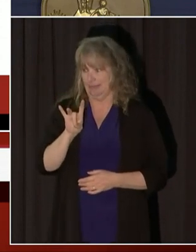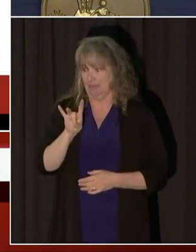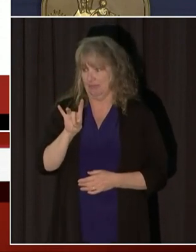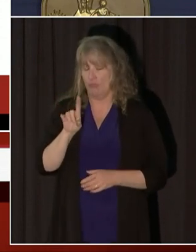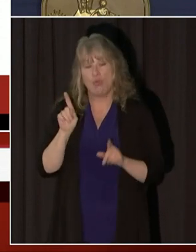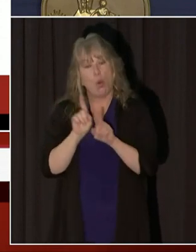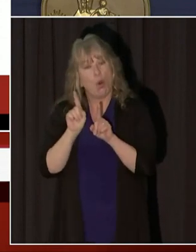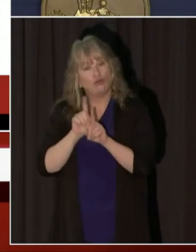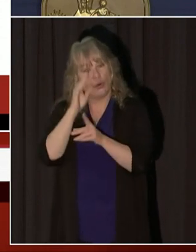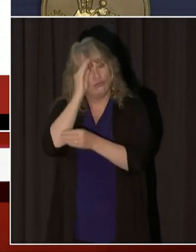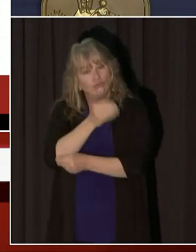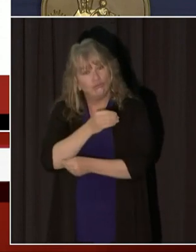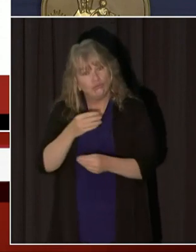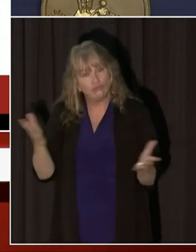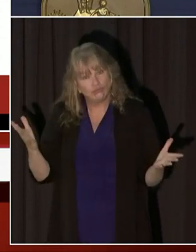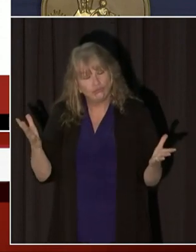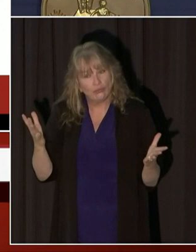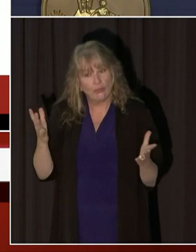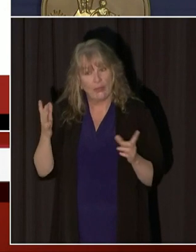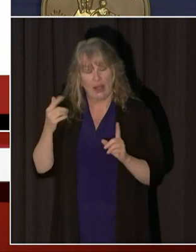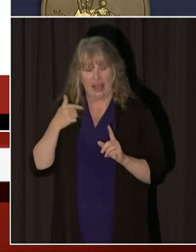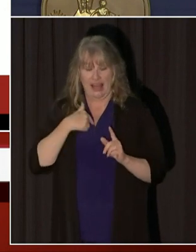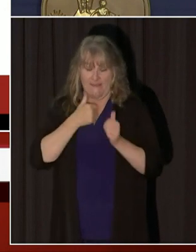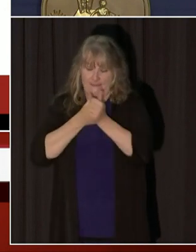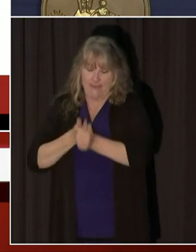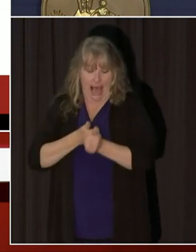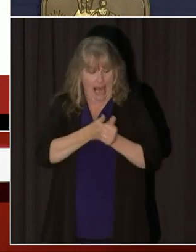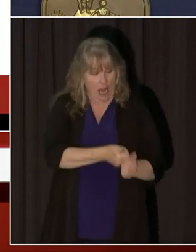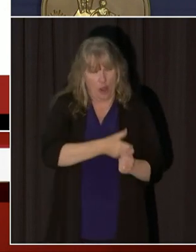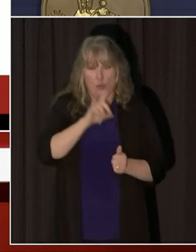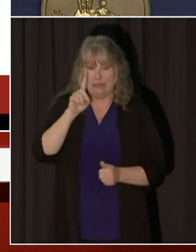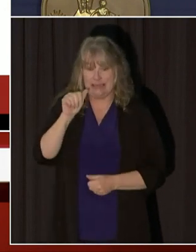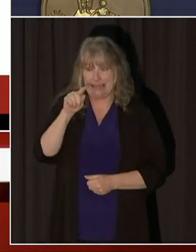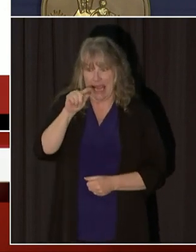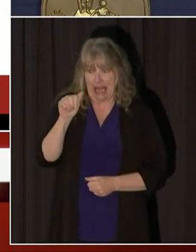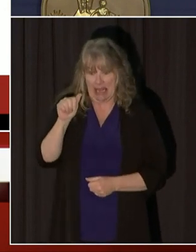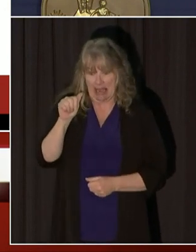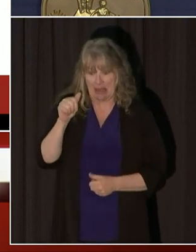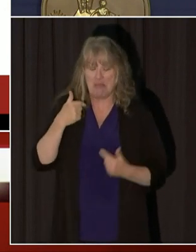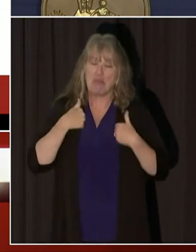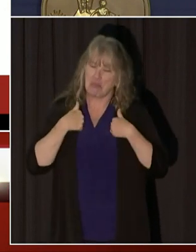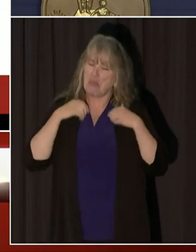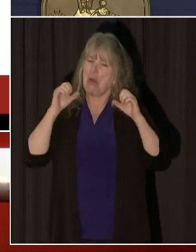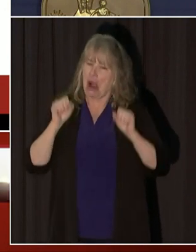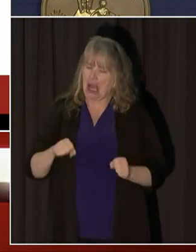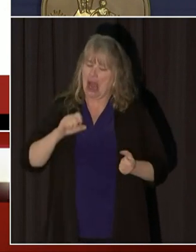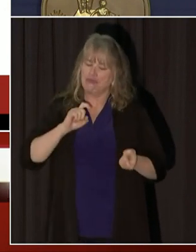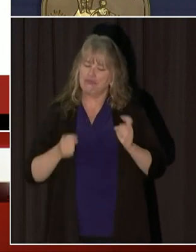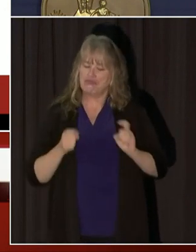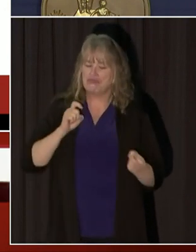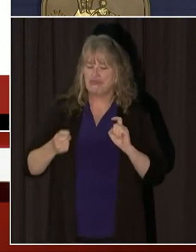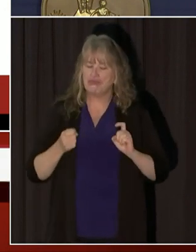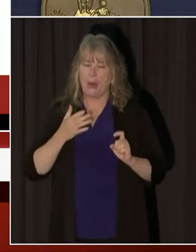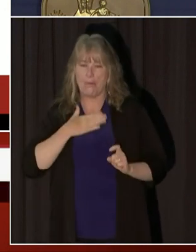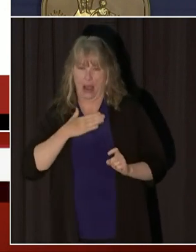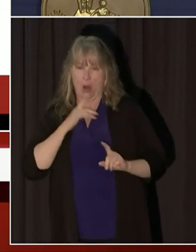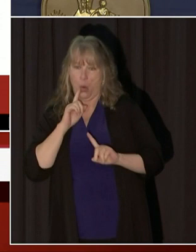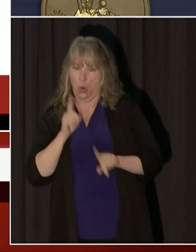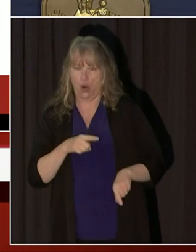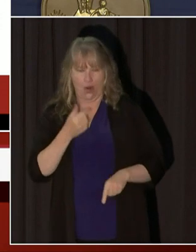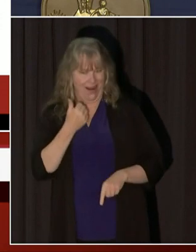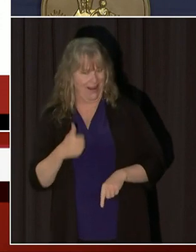note that based on the data, I can revise this order at any time